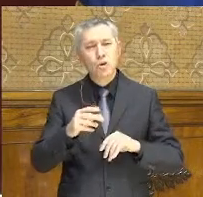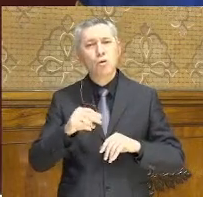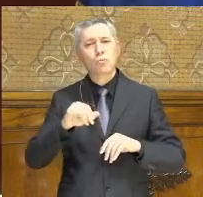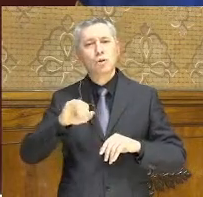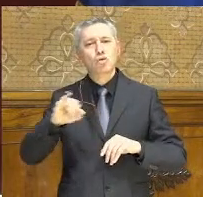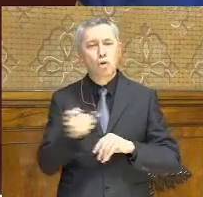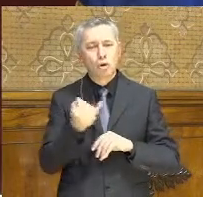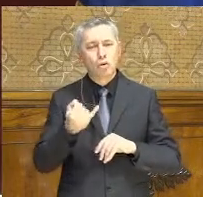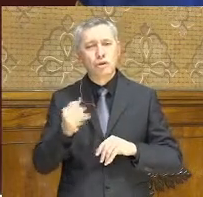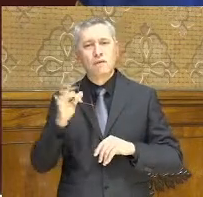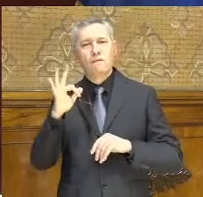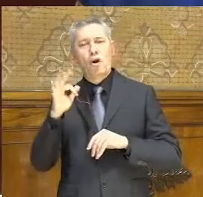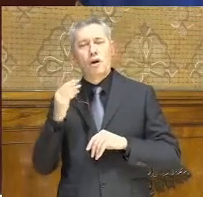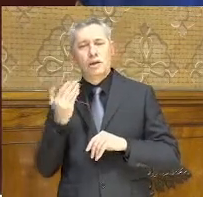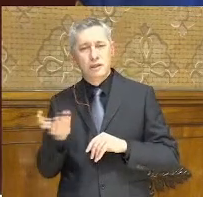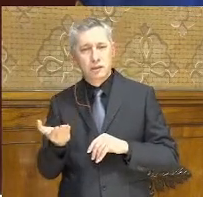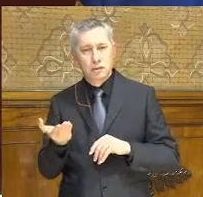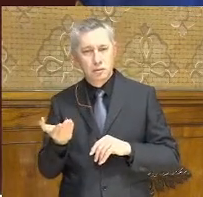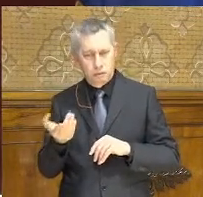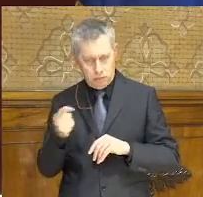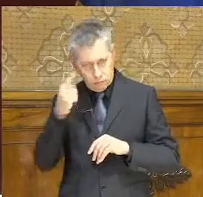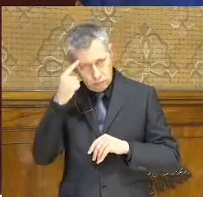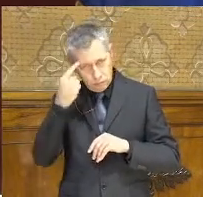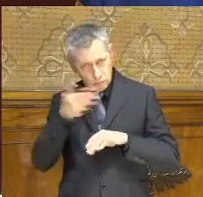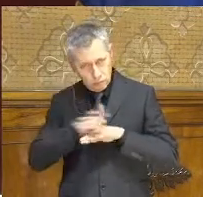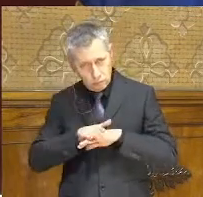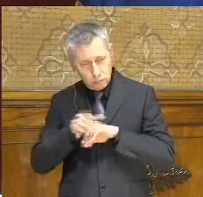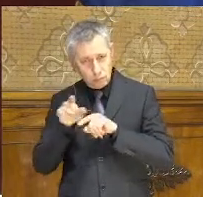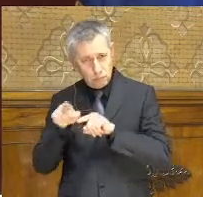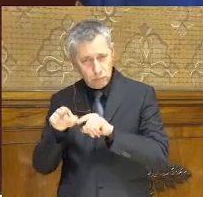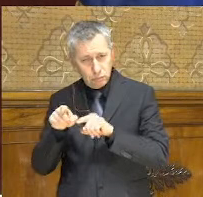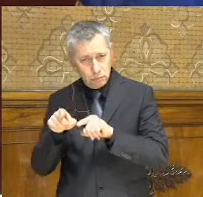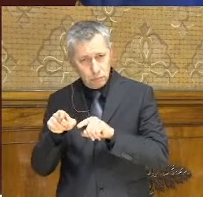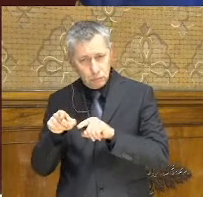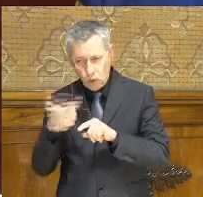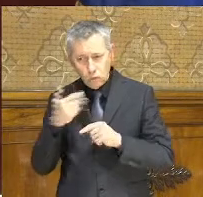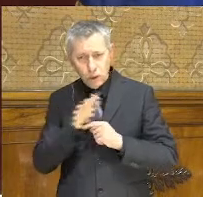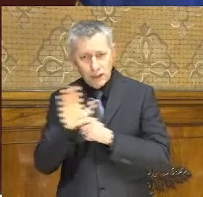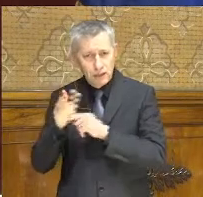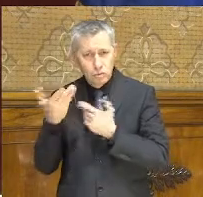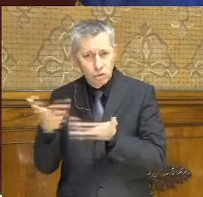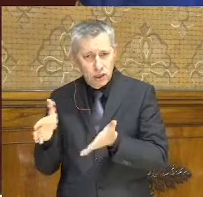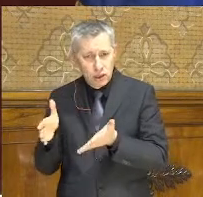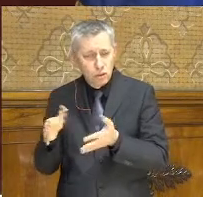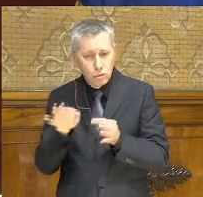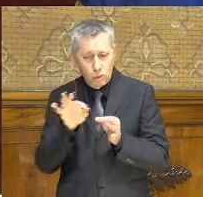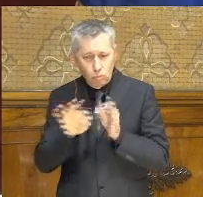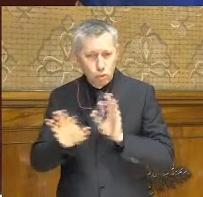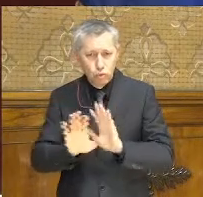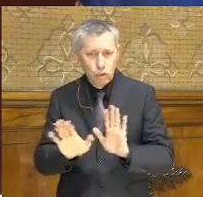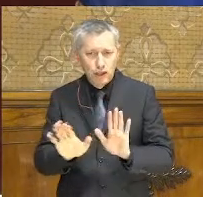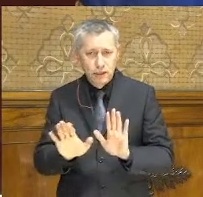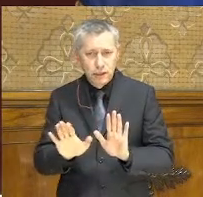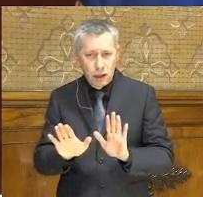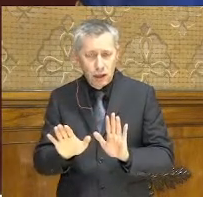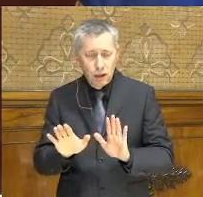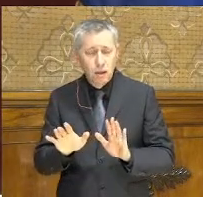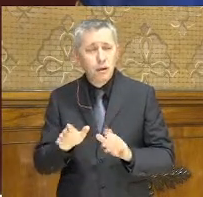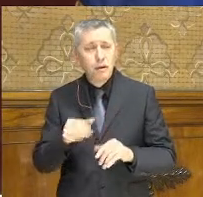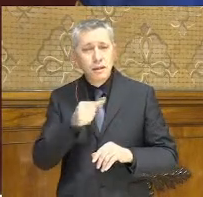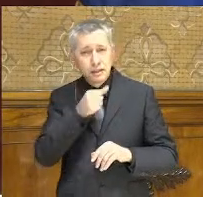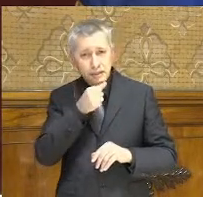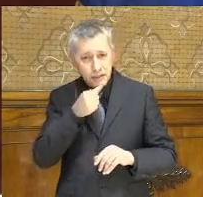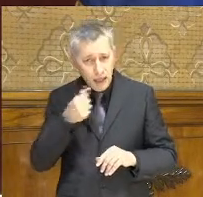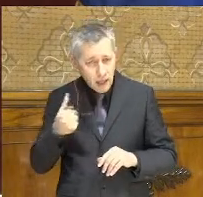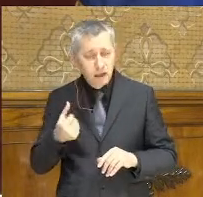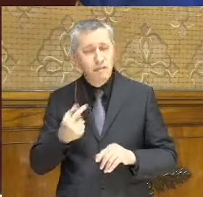at times in freedom's course. But the punctuality is something that we must have the right to